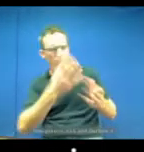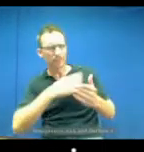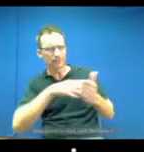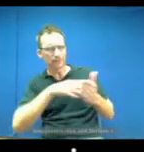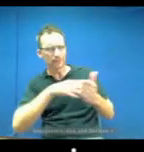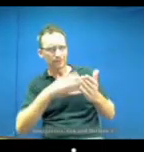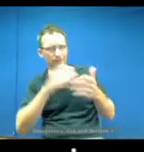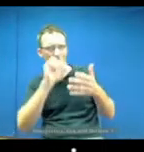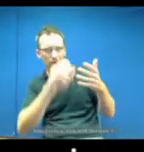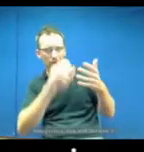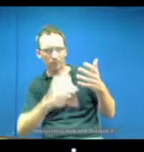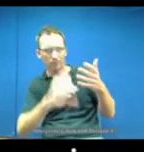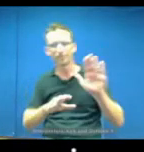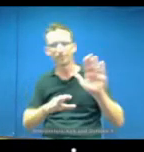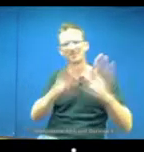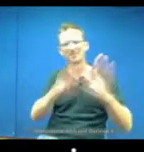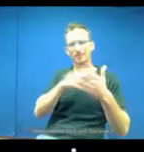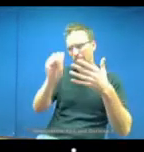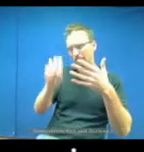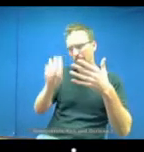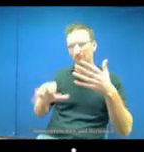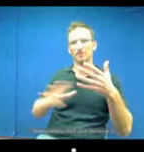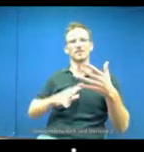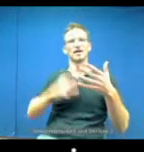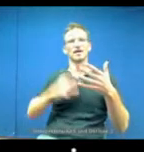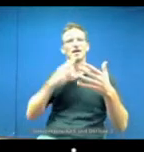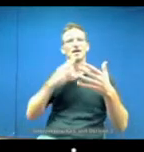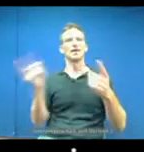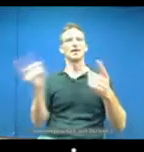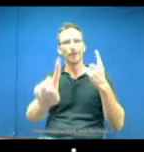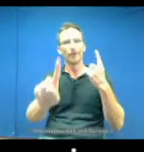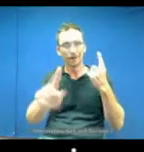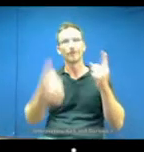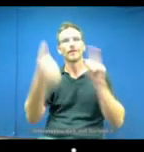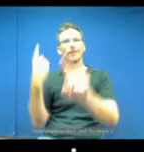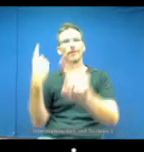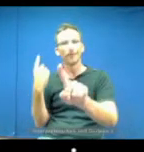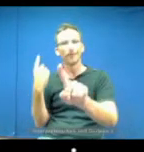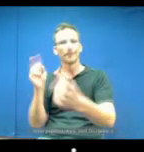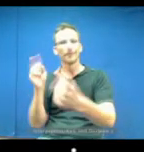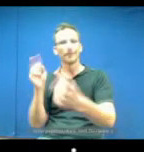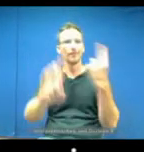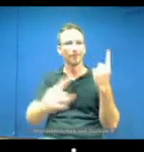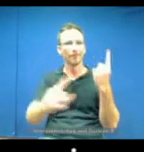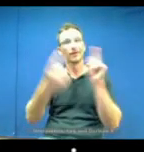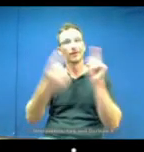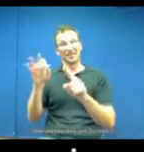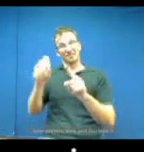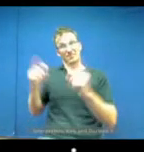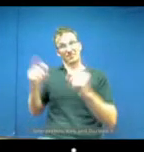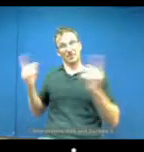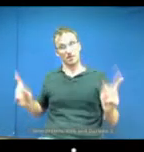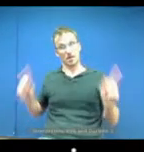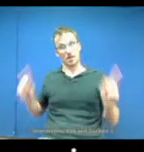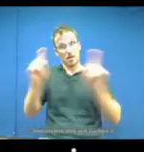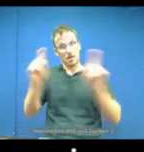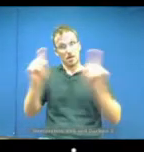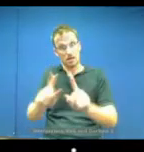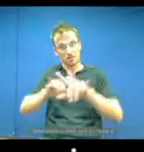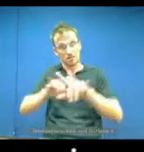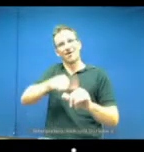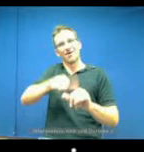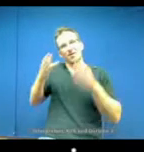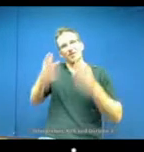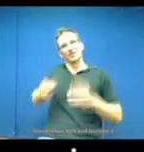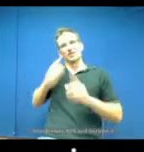same time. Or if they have to be there at the same time, maybe there's some third-party visitation. I'm sorry,